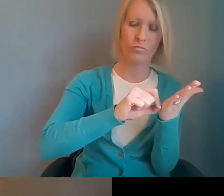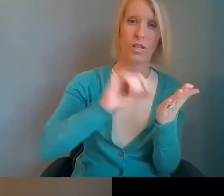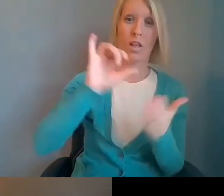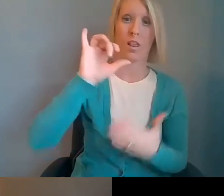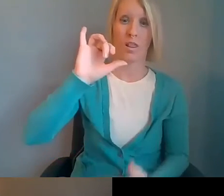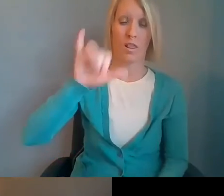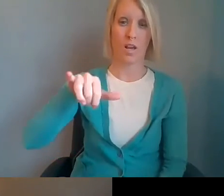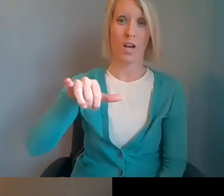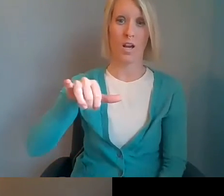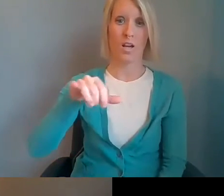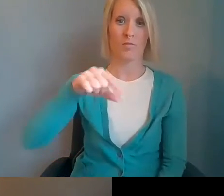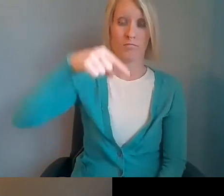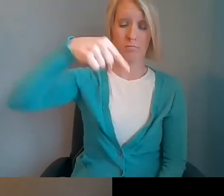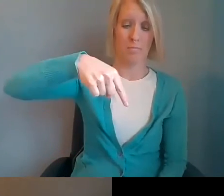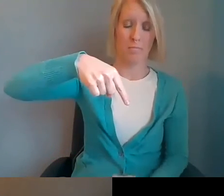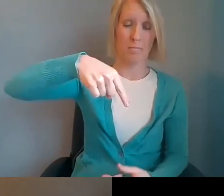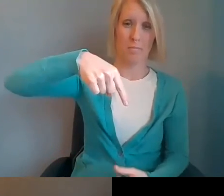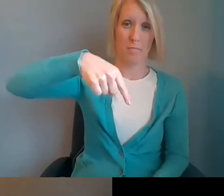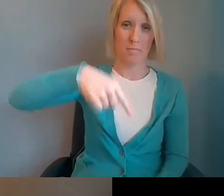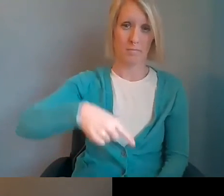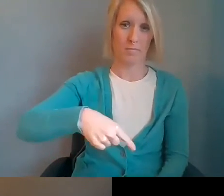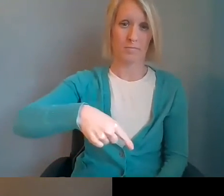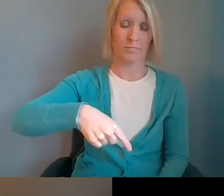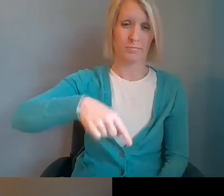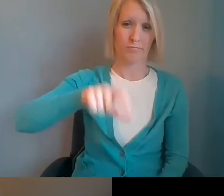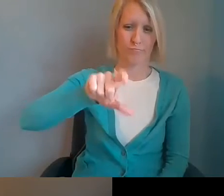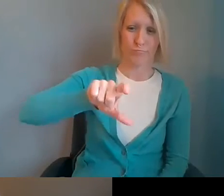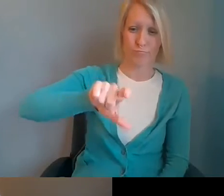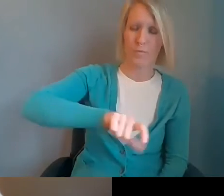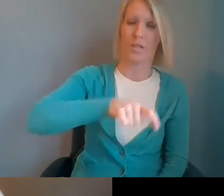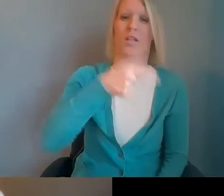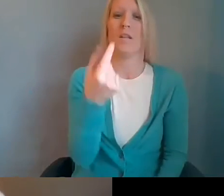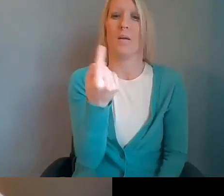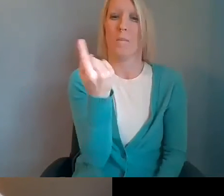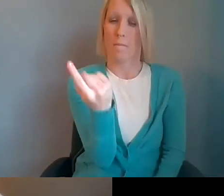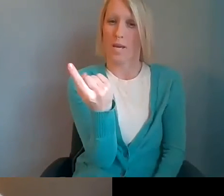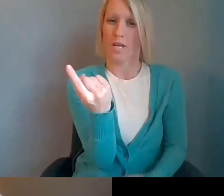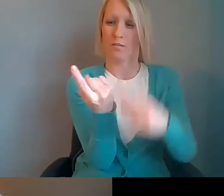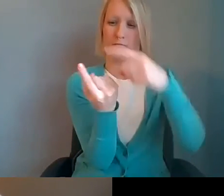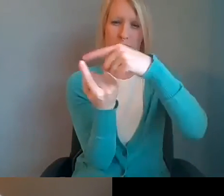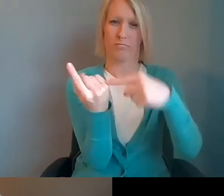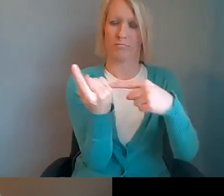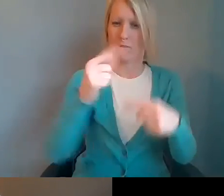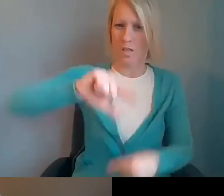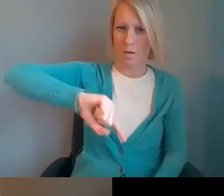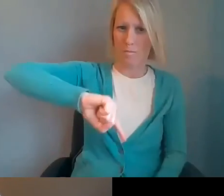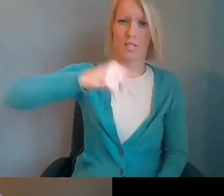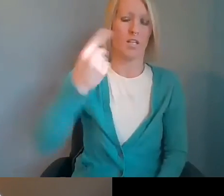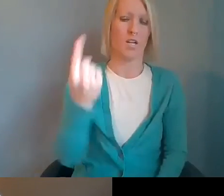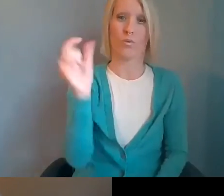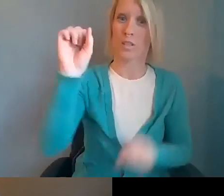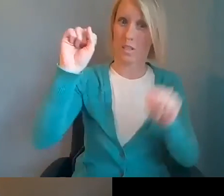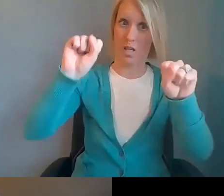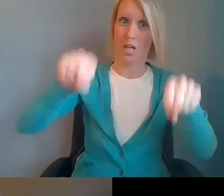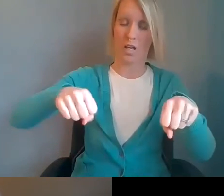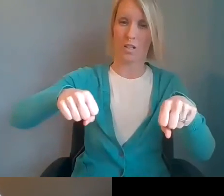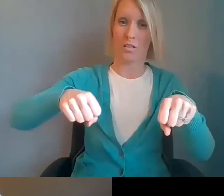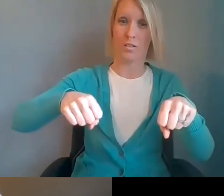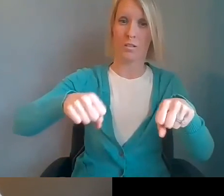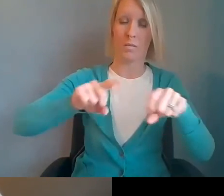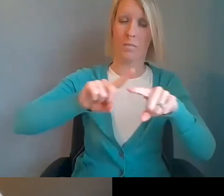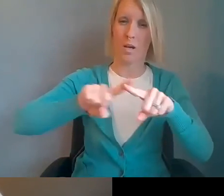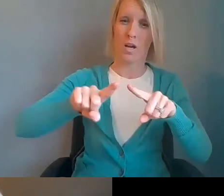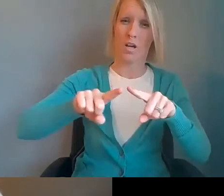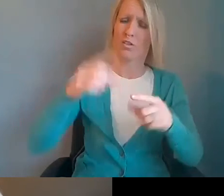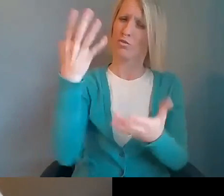pen, because it doesn't go just with gravity. There is gravity inside this chamber, but as soon as you start